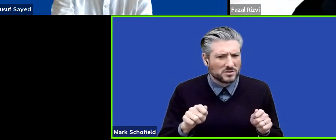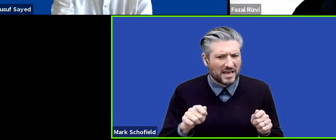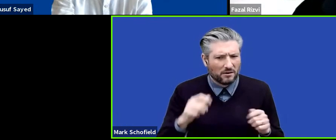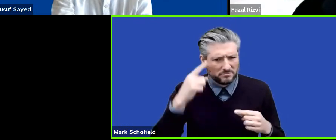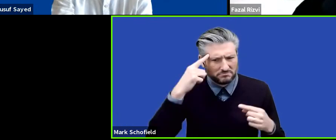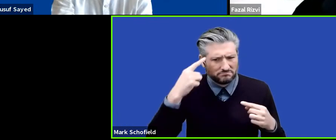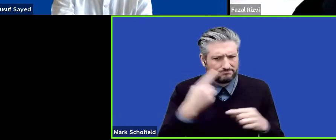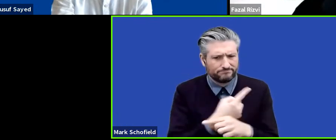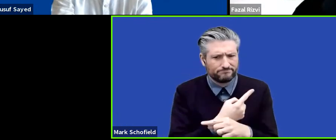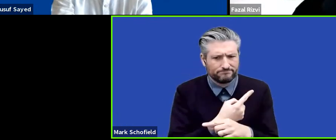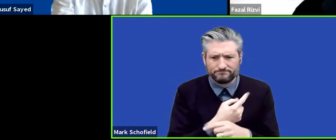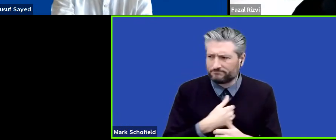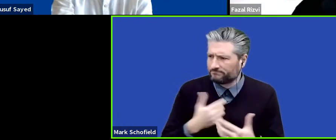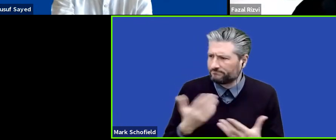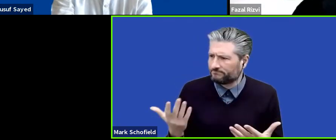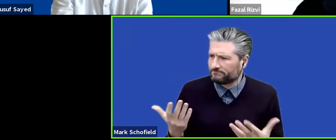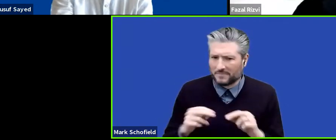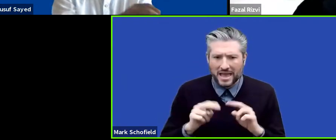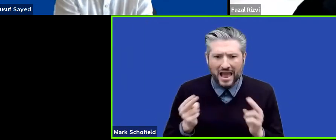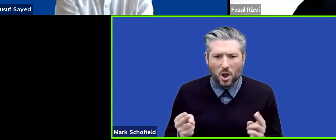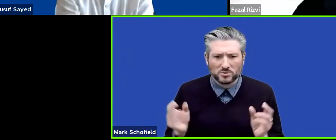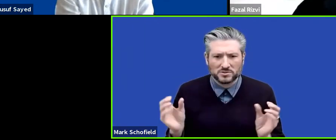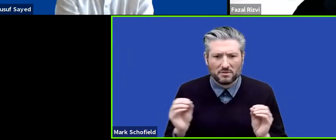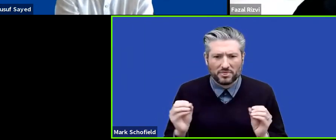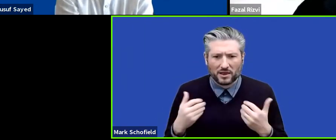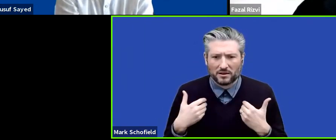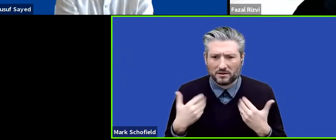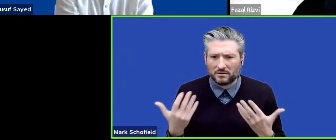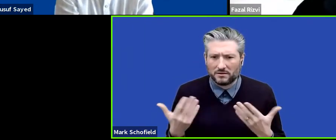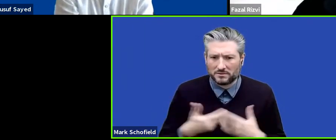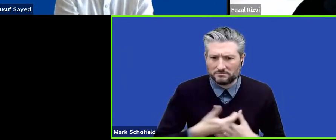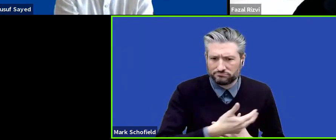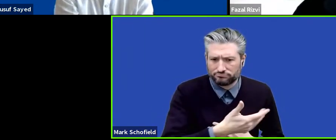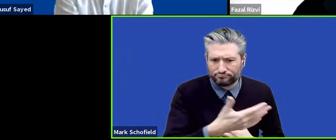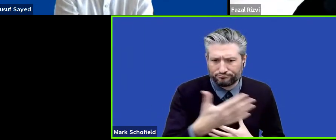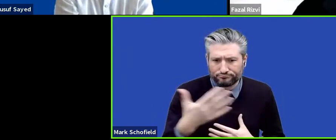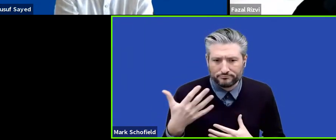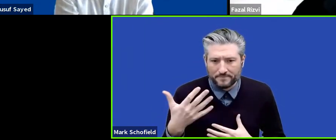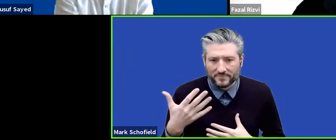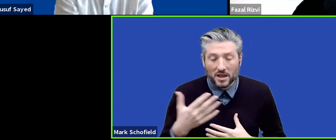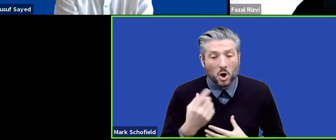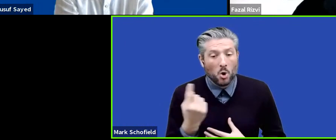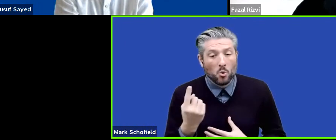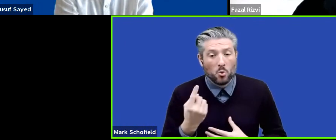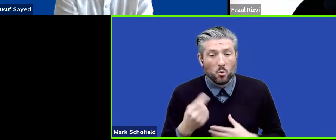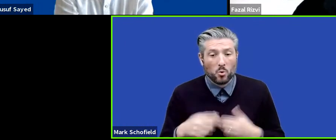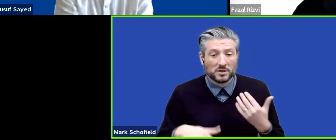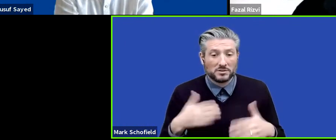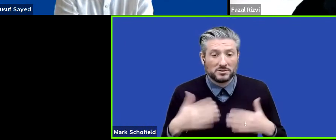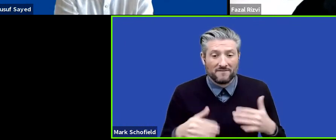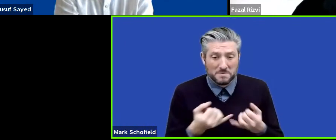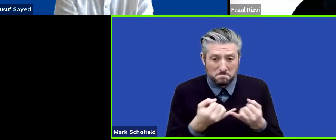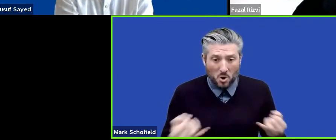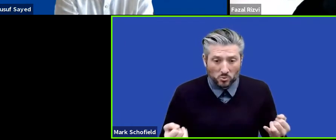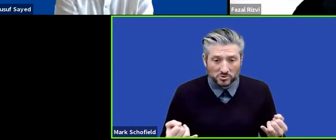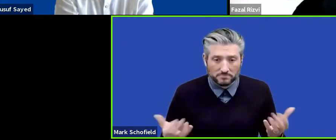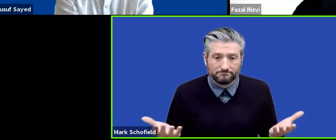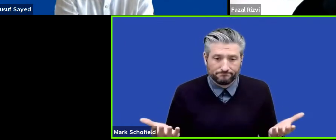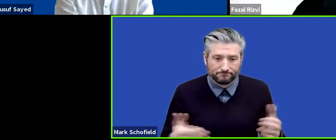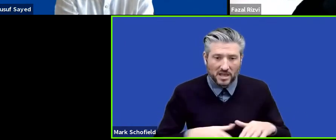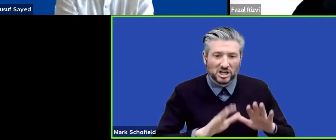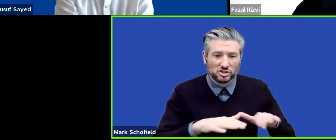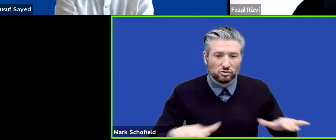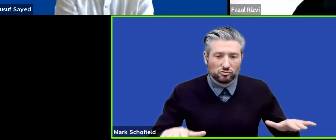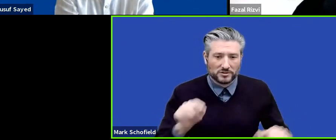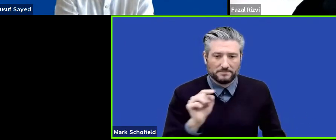sense. And of course, children were the ones who suffered the most. Not only did they find